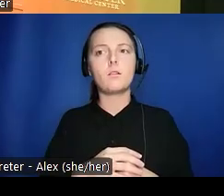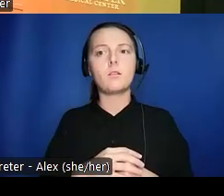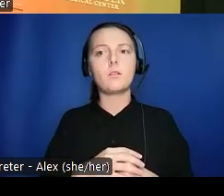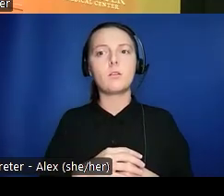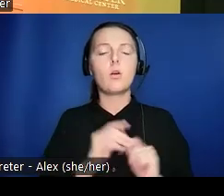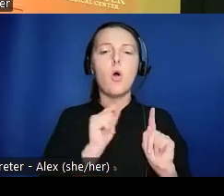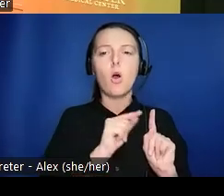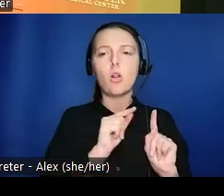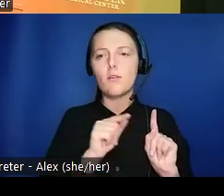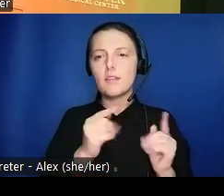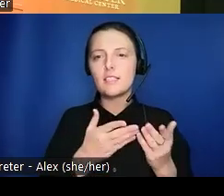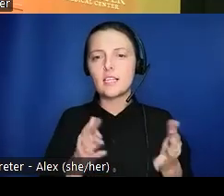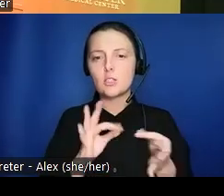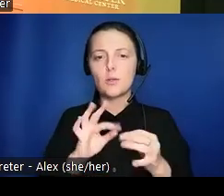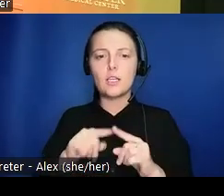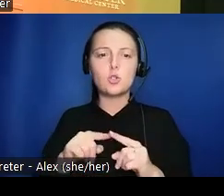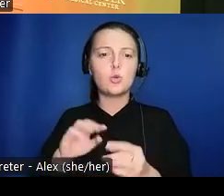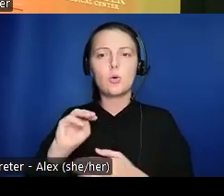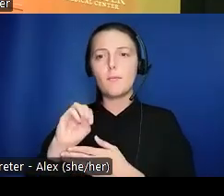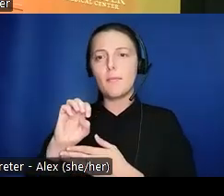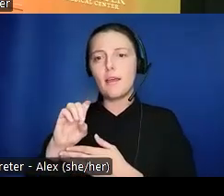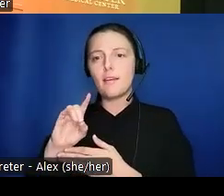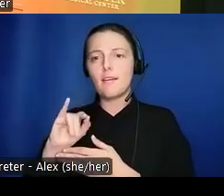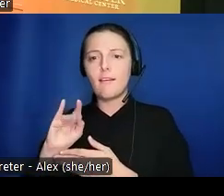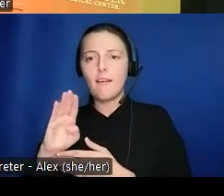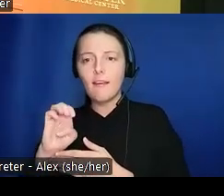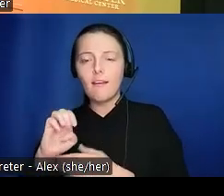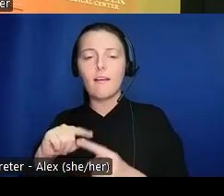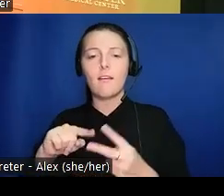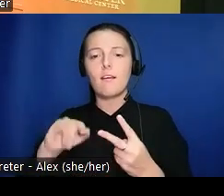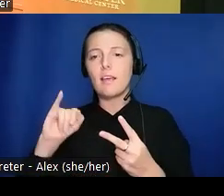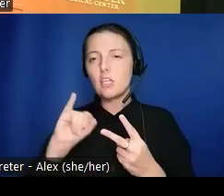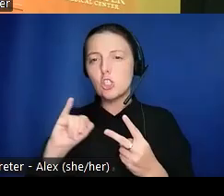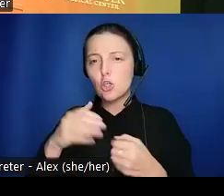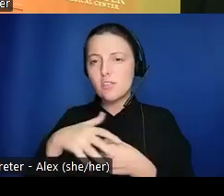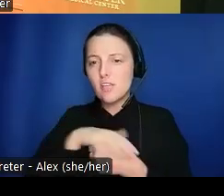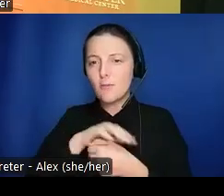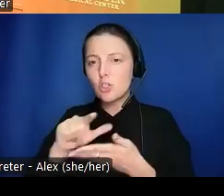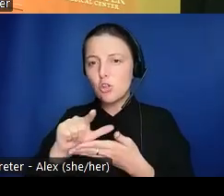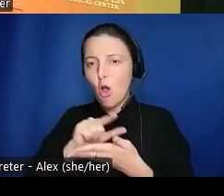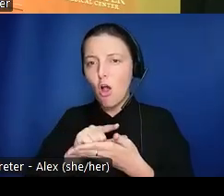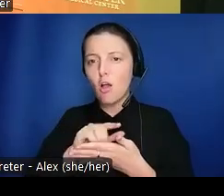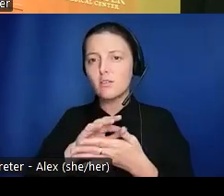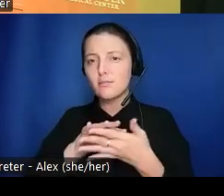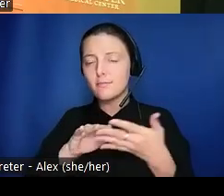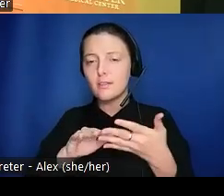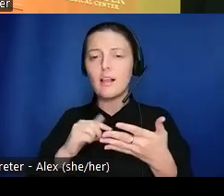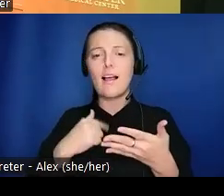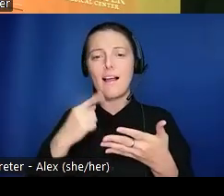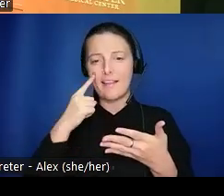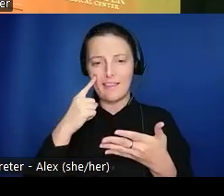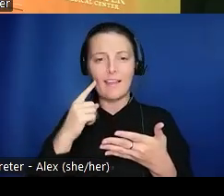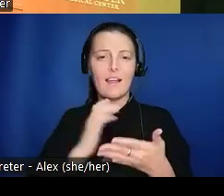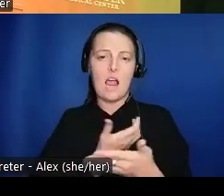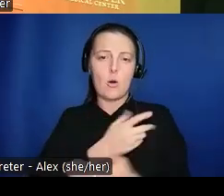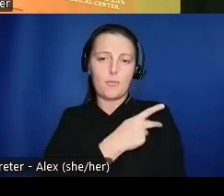the Medicaid insurance coverage loss. I think our patients are particularly more vulnerable than others.